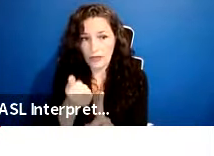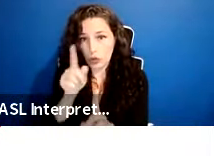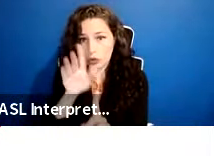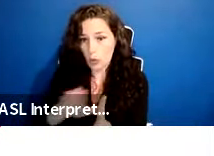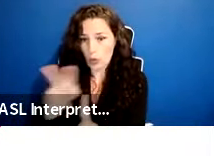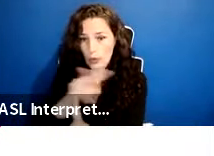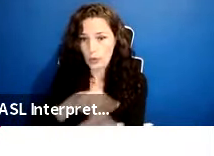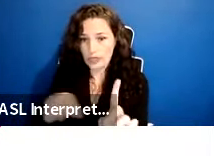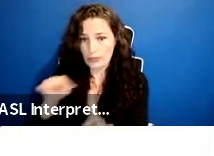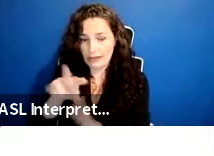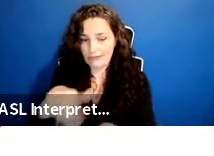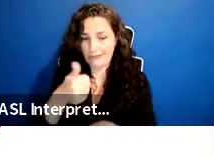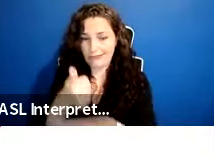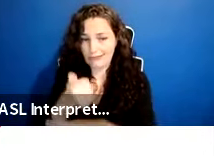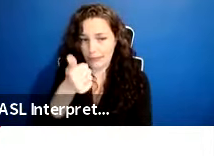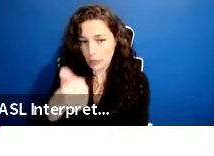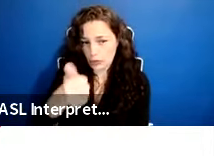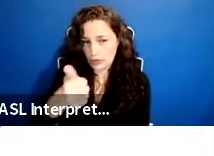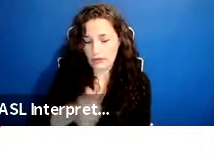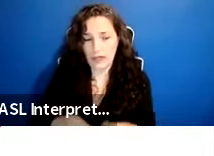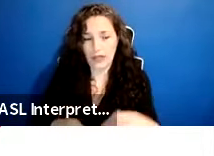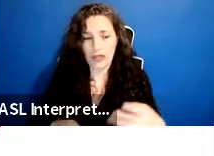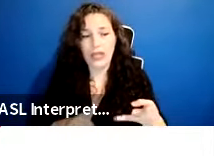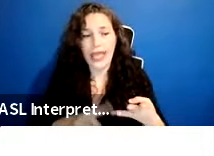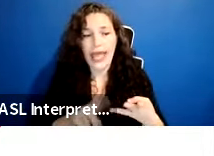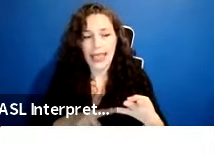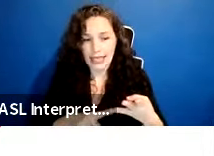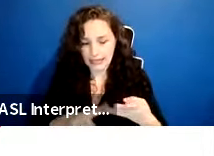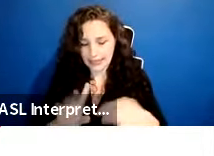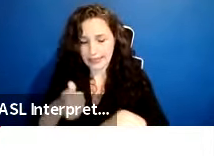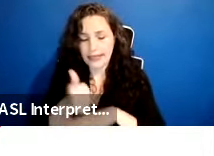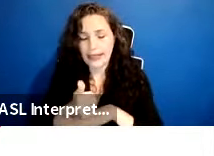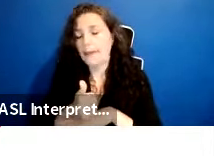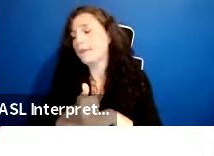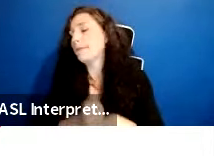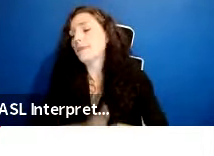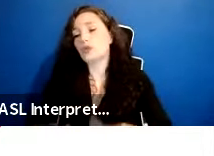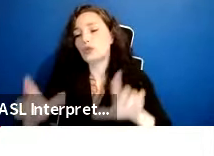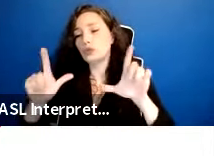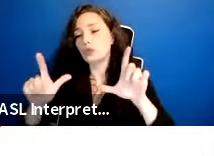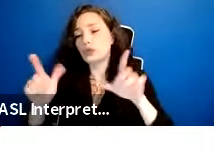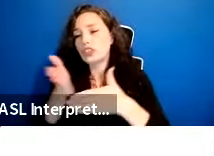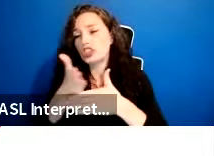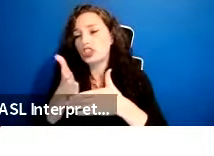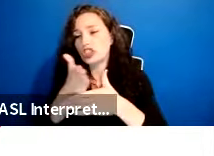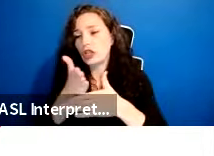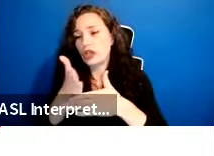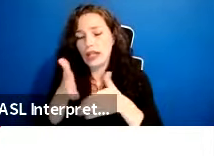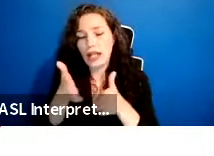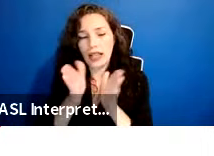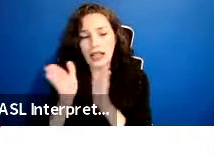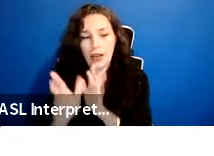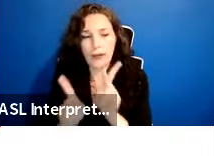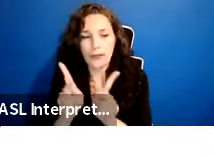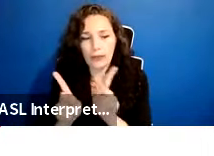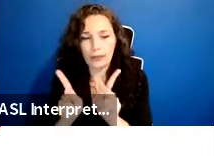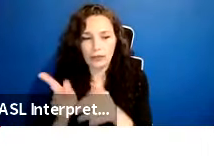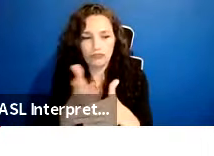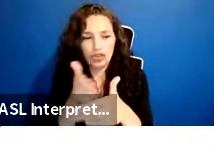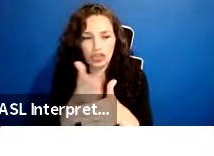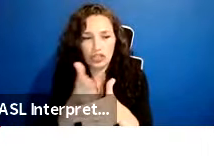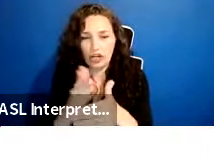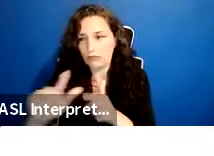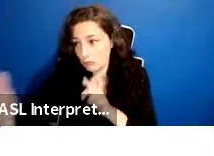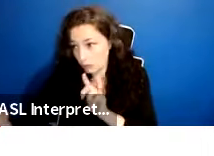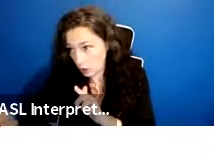perspective. And then you can enable screen sharing if you'd like. You can allow participants to share their screens if